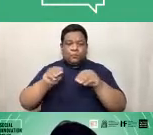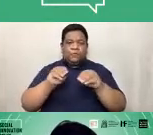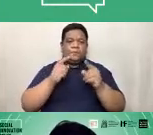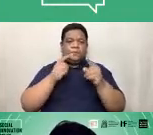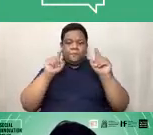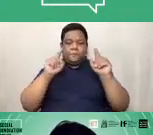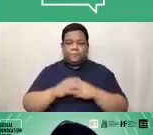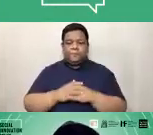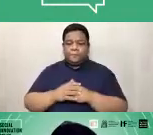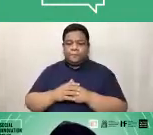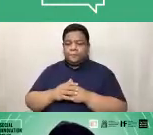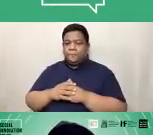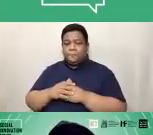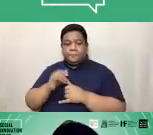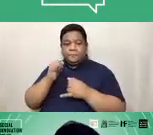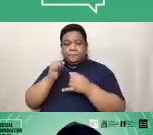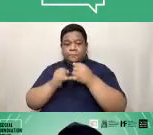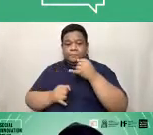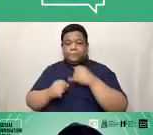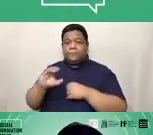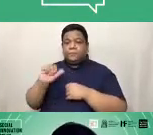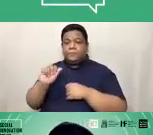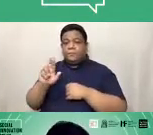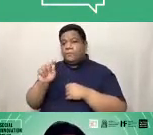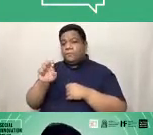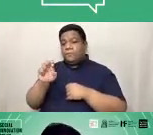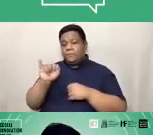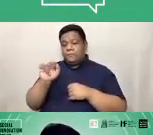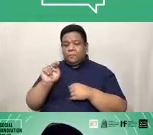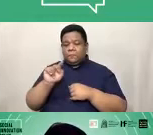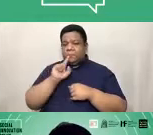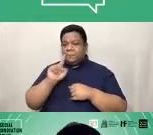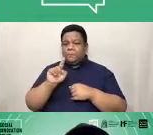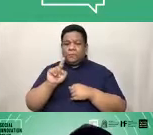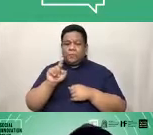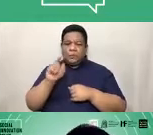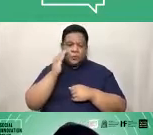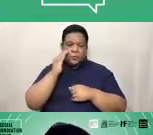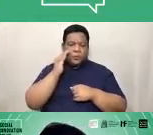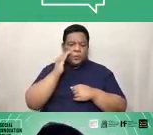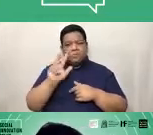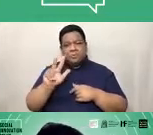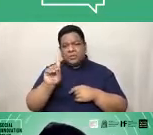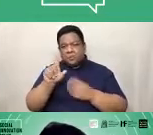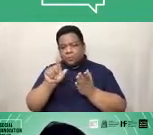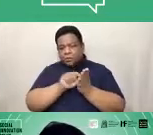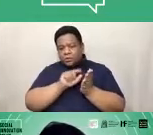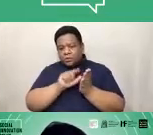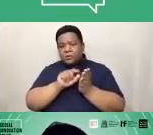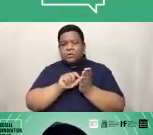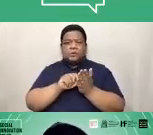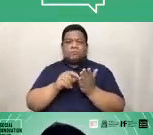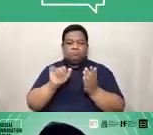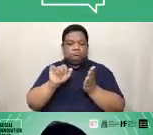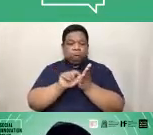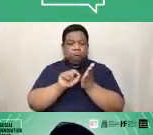movements. And then finally, Cartesian. So this probably is the one we're most similar with. Maybe 3D printers or desktop printers will